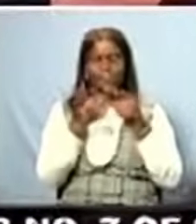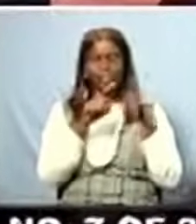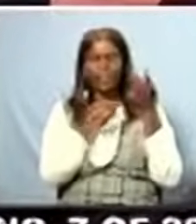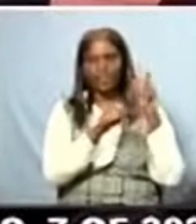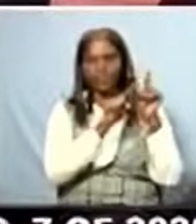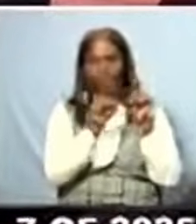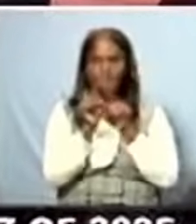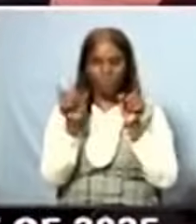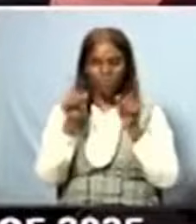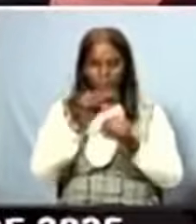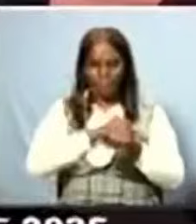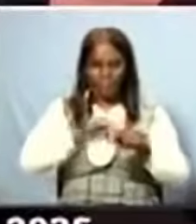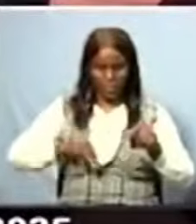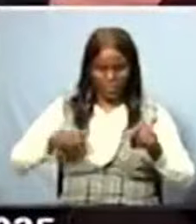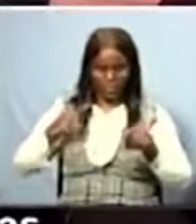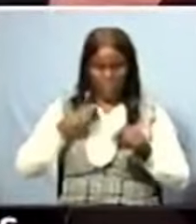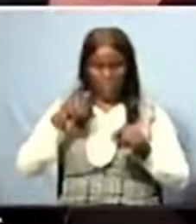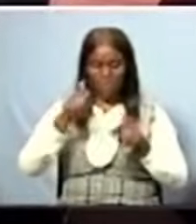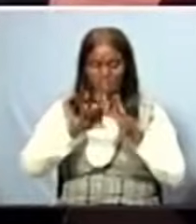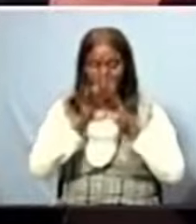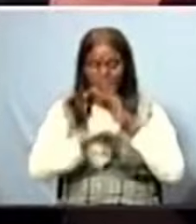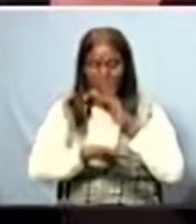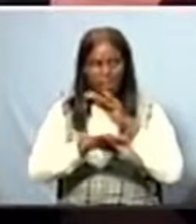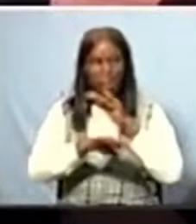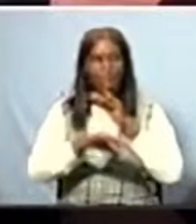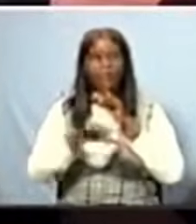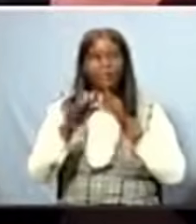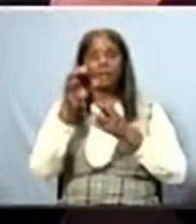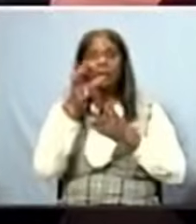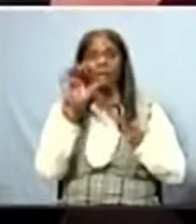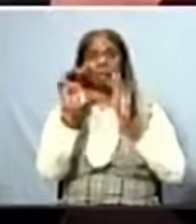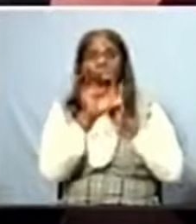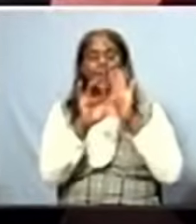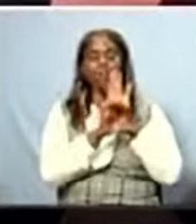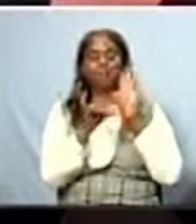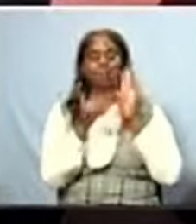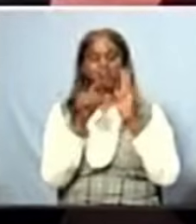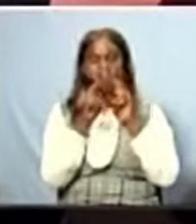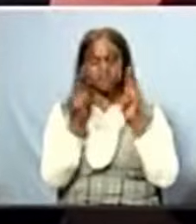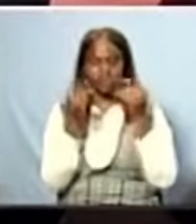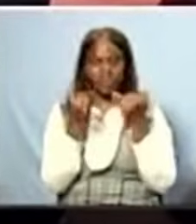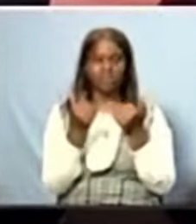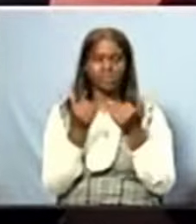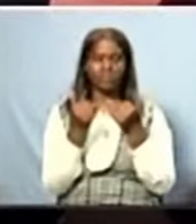when a member of parliament is disqualified under any provision of the constitution. So now,